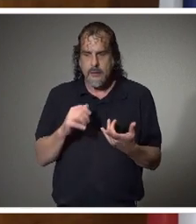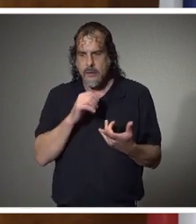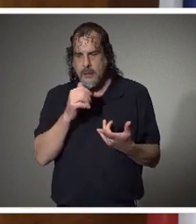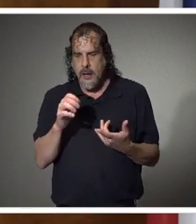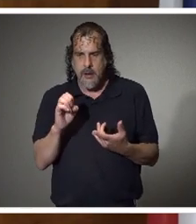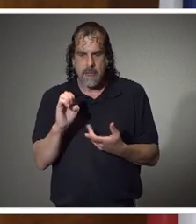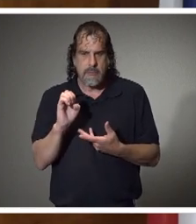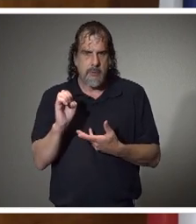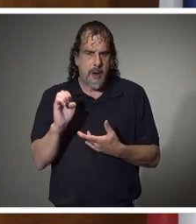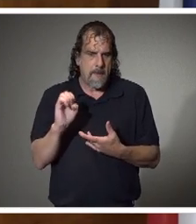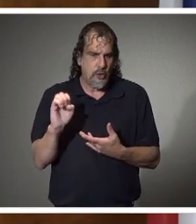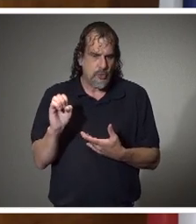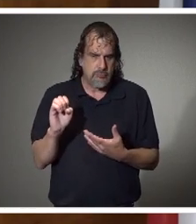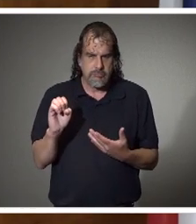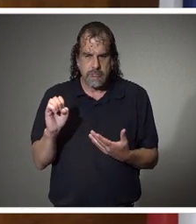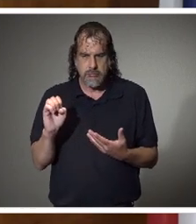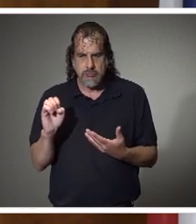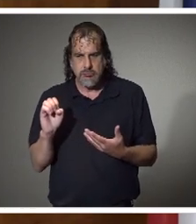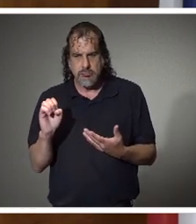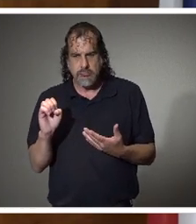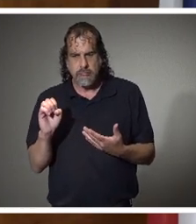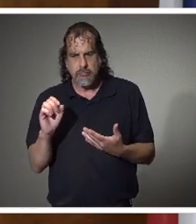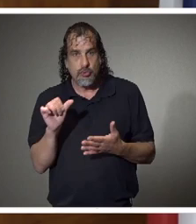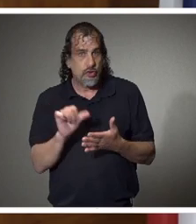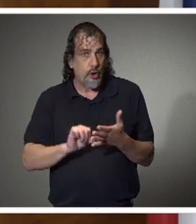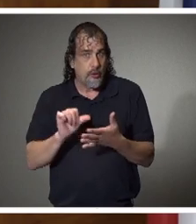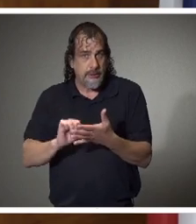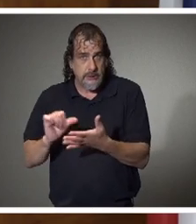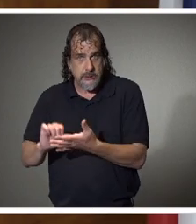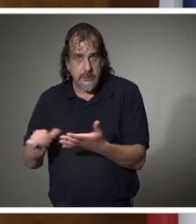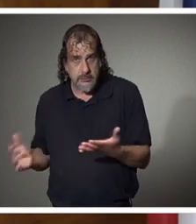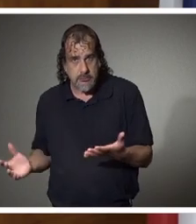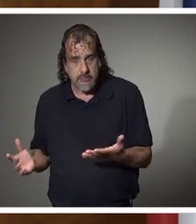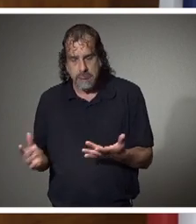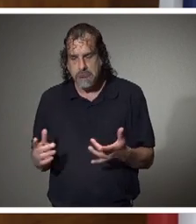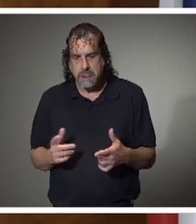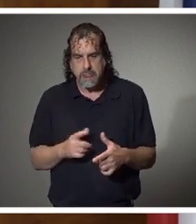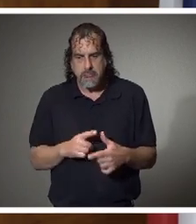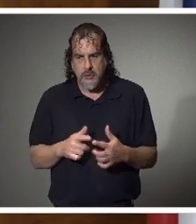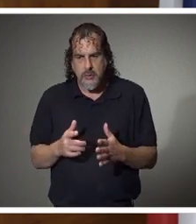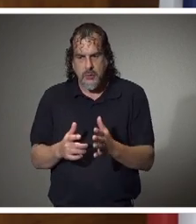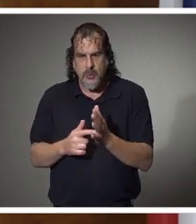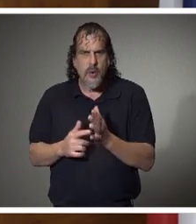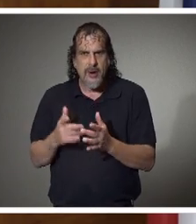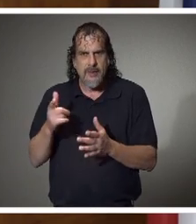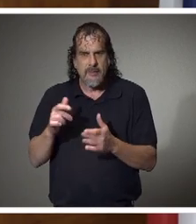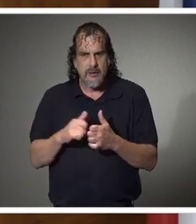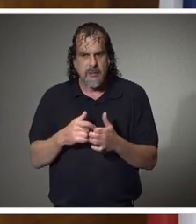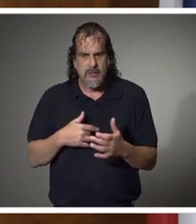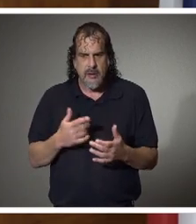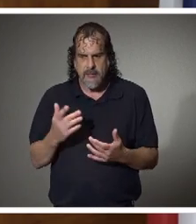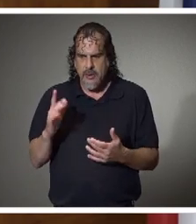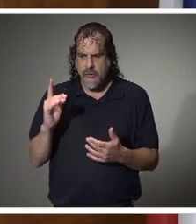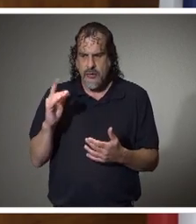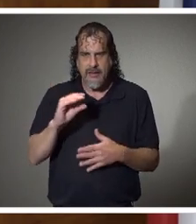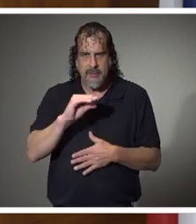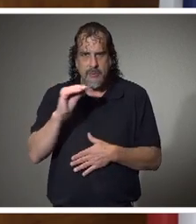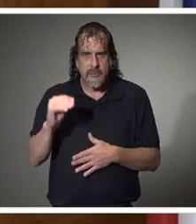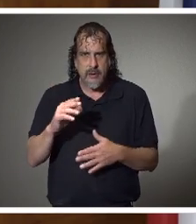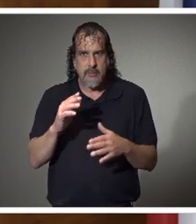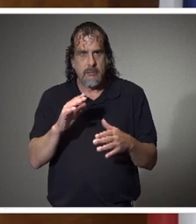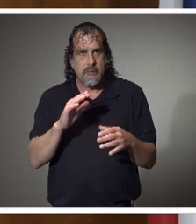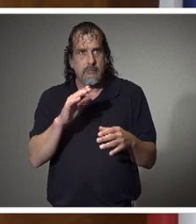non-emergent process surgeries, then we just require them, for instance, to have 25% of